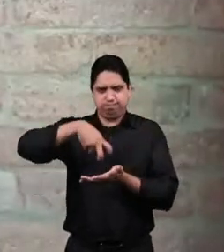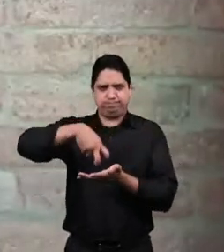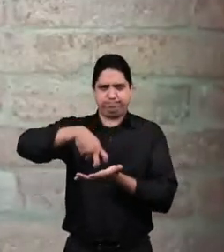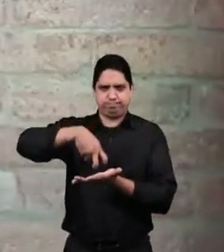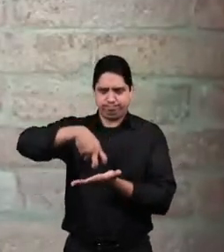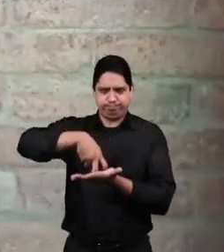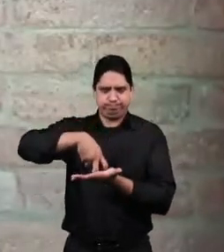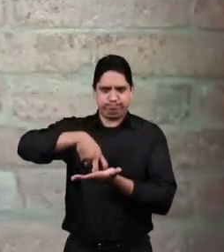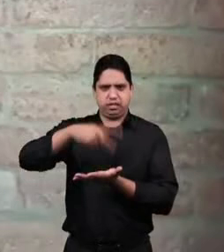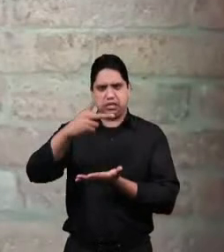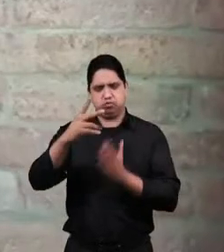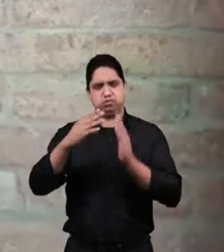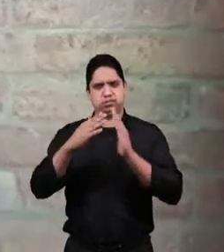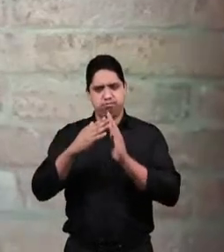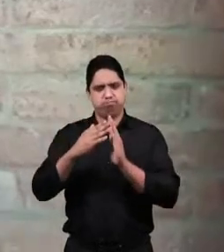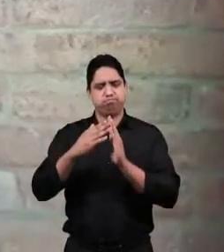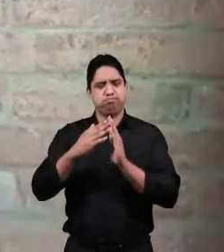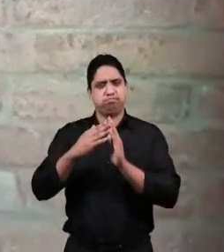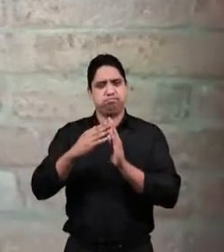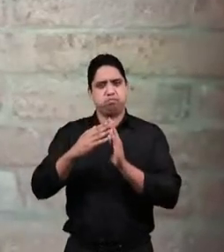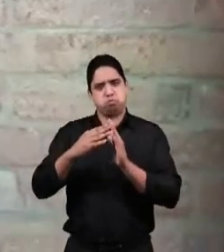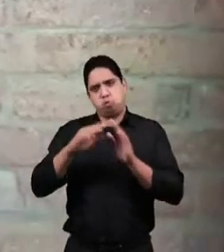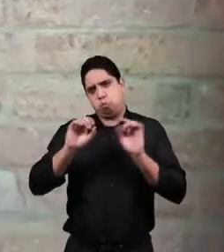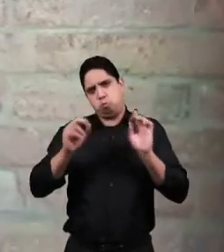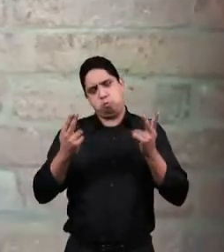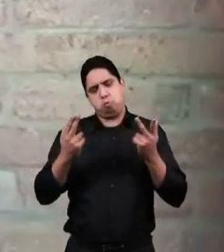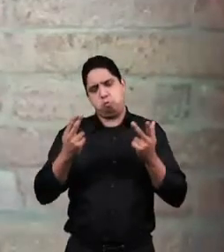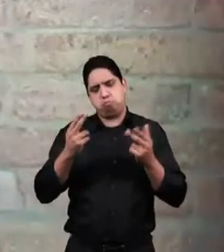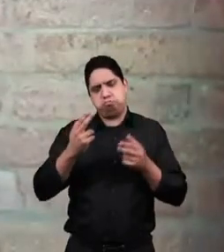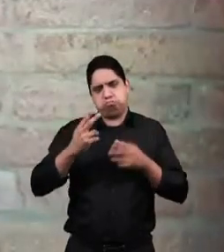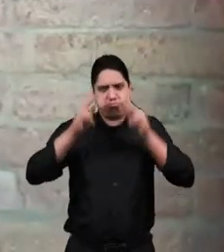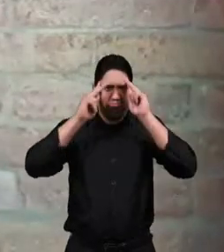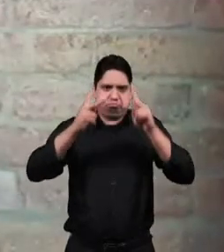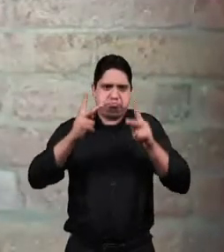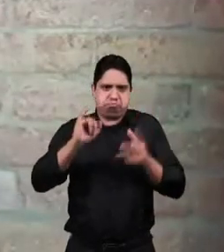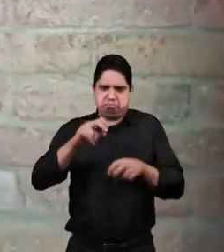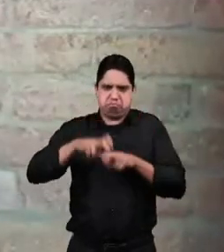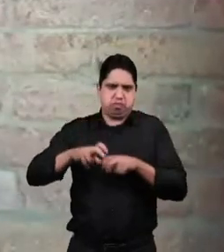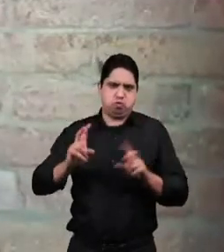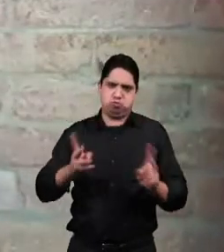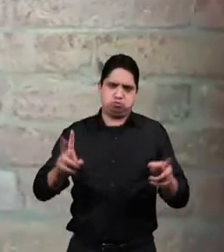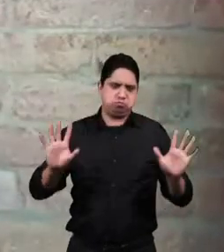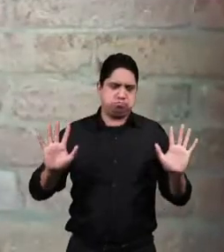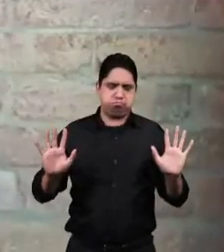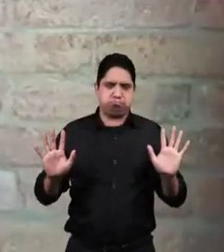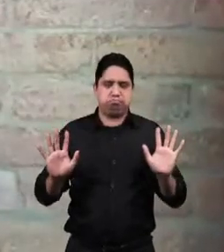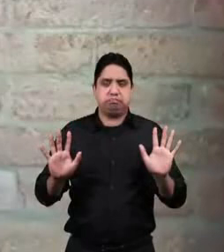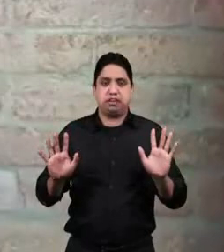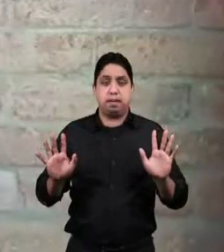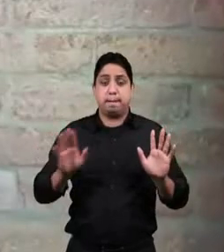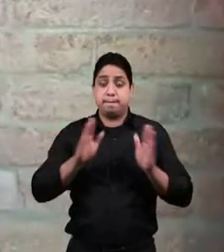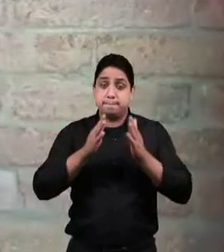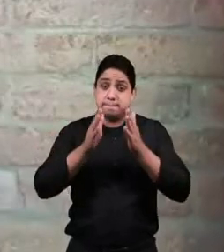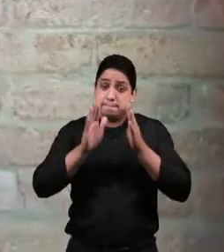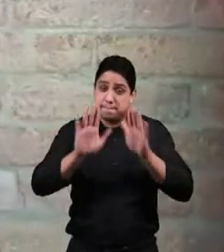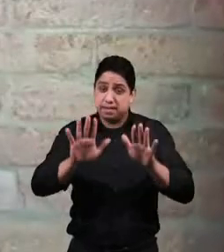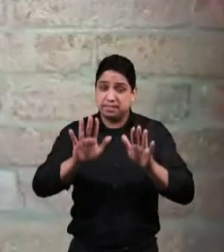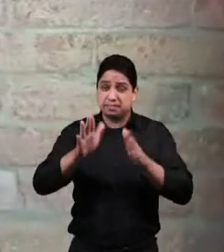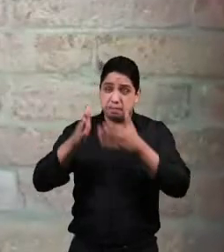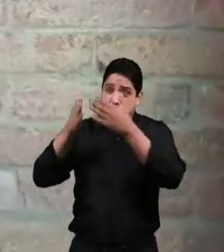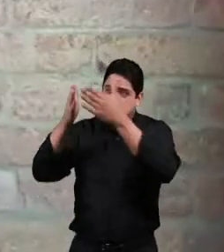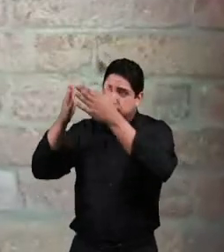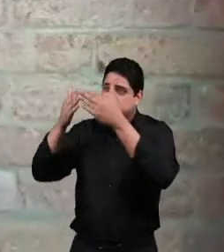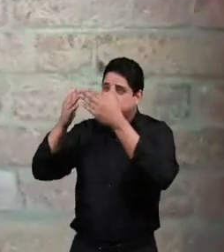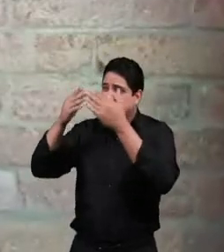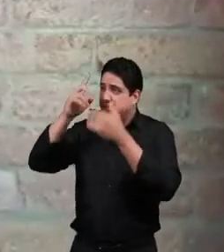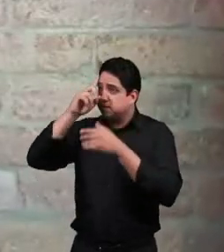like to not waste the opportunity to pray with the families. In this important moment, if you'd